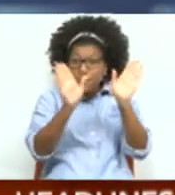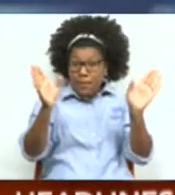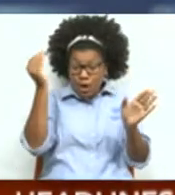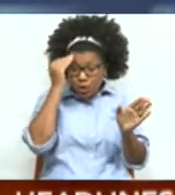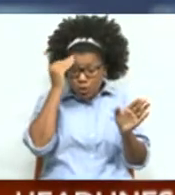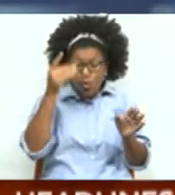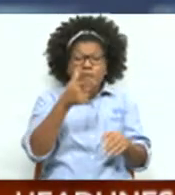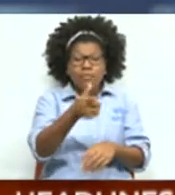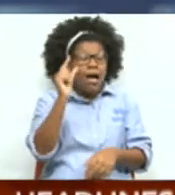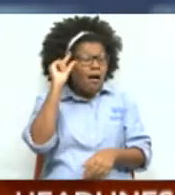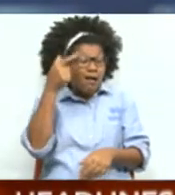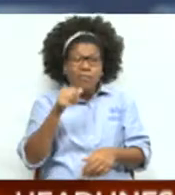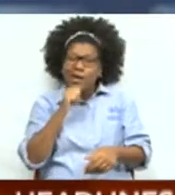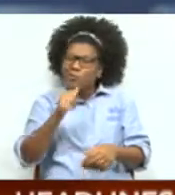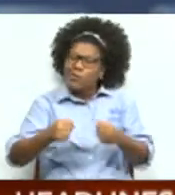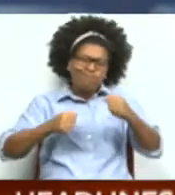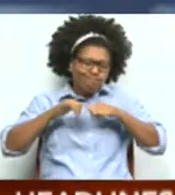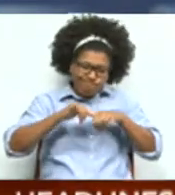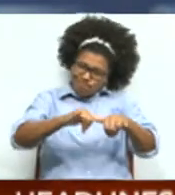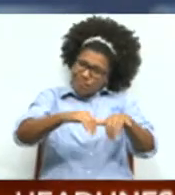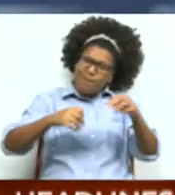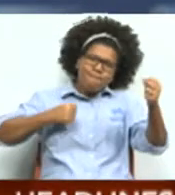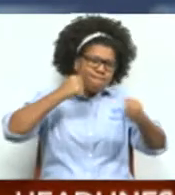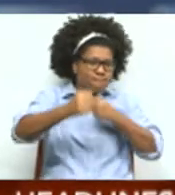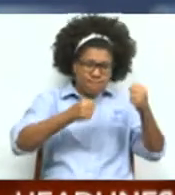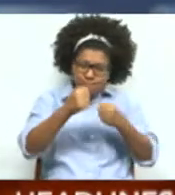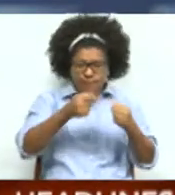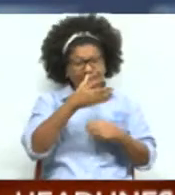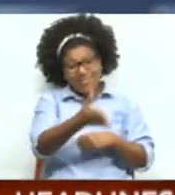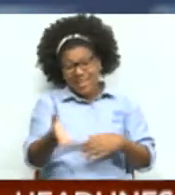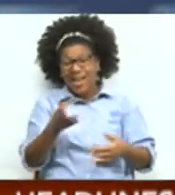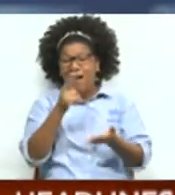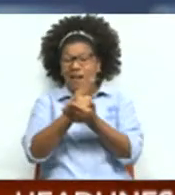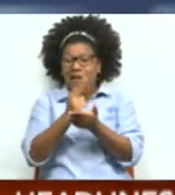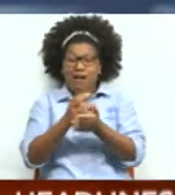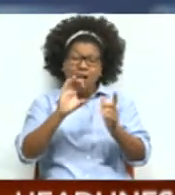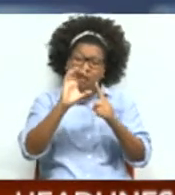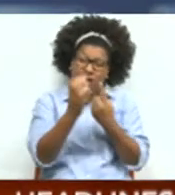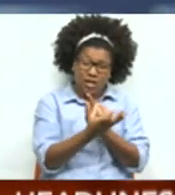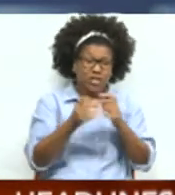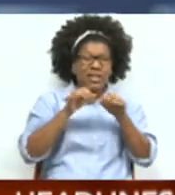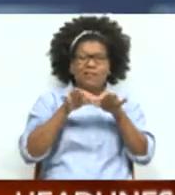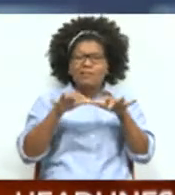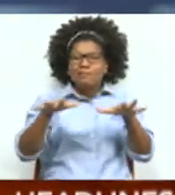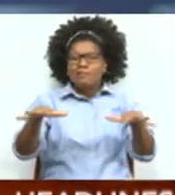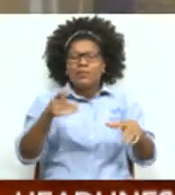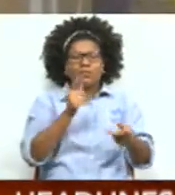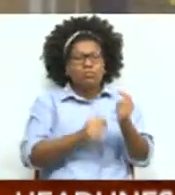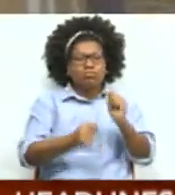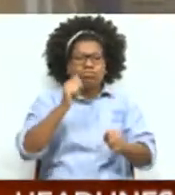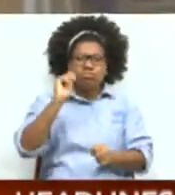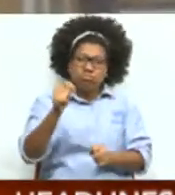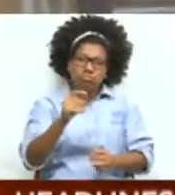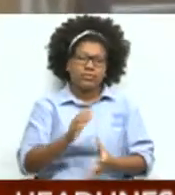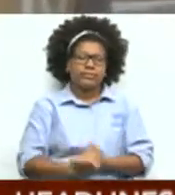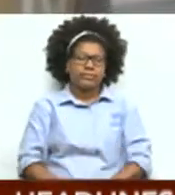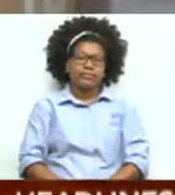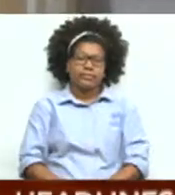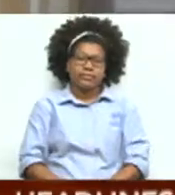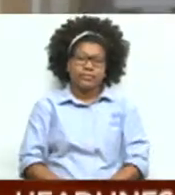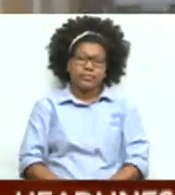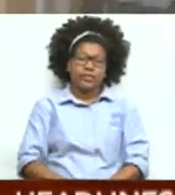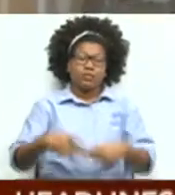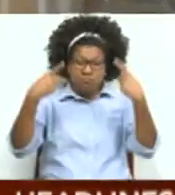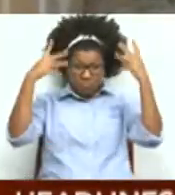rid the nation of the evil gun culture that is now widespread in TNT. Prime Minister Dr. Keith Rowley